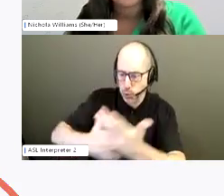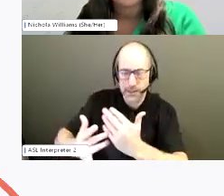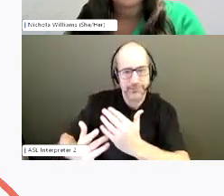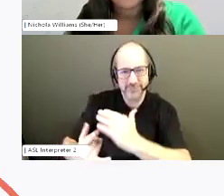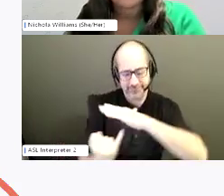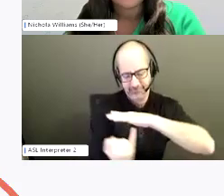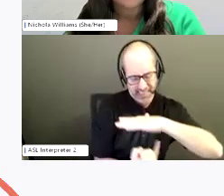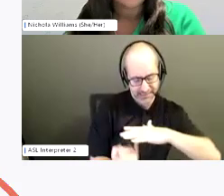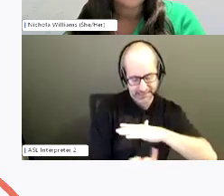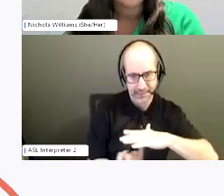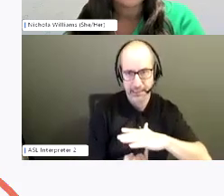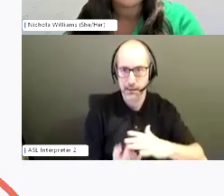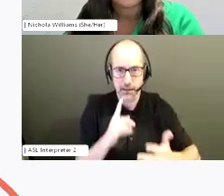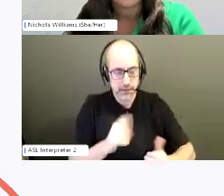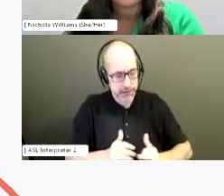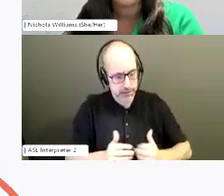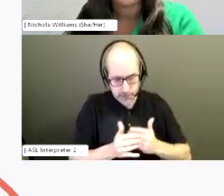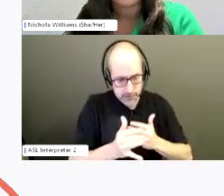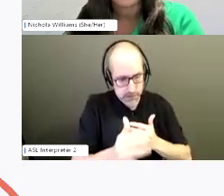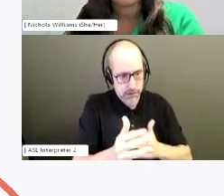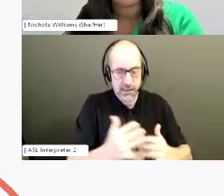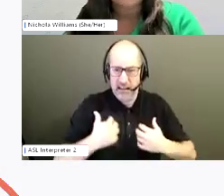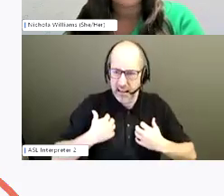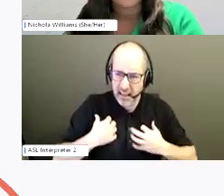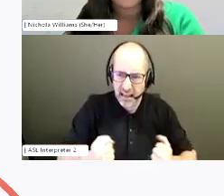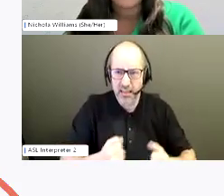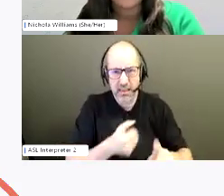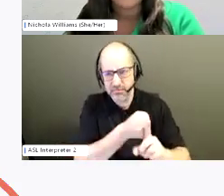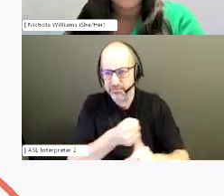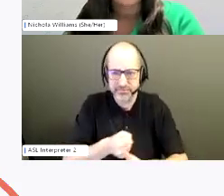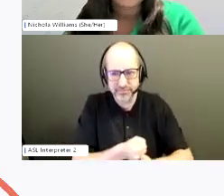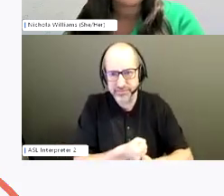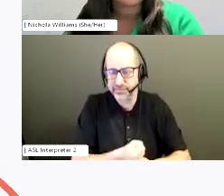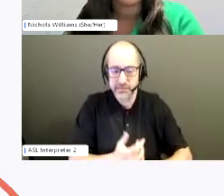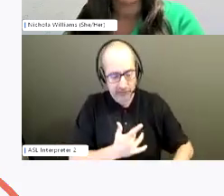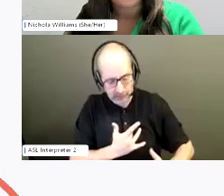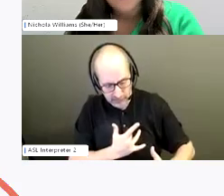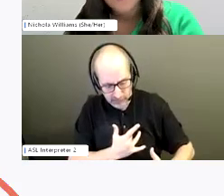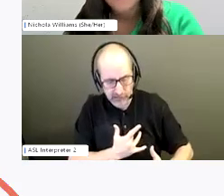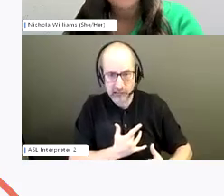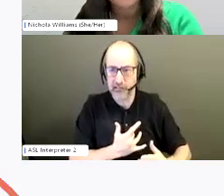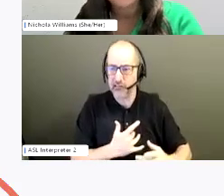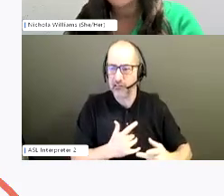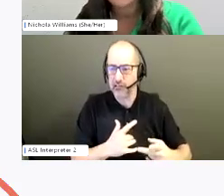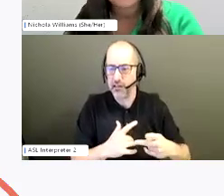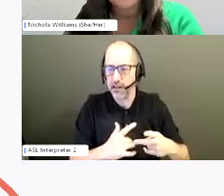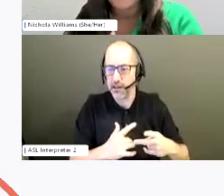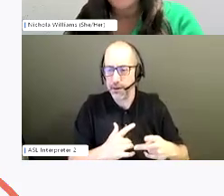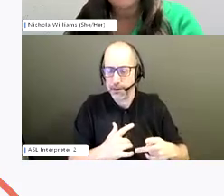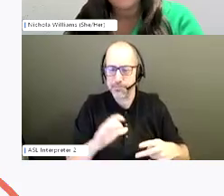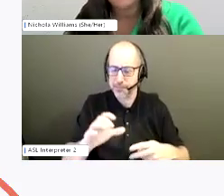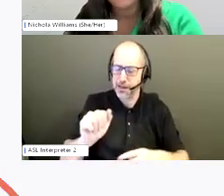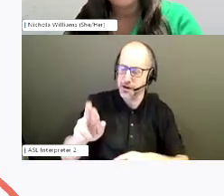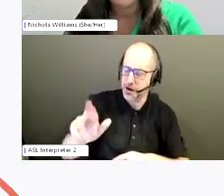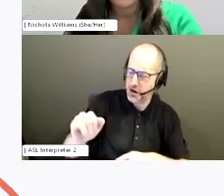can also face heightened health conditions, including cardiovascular and gastrointestinal. I